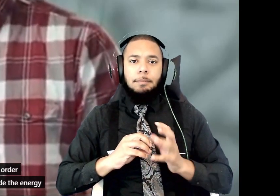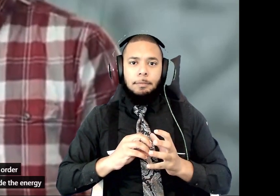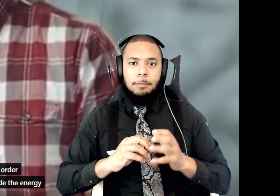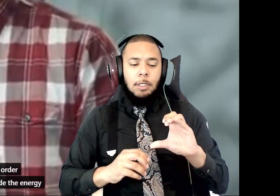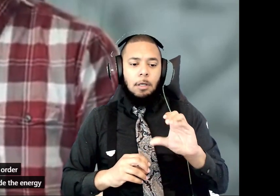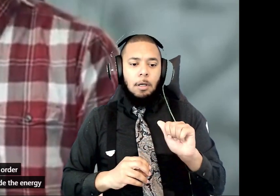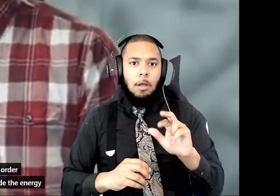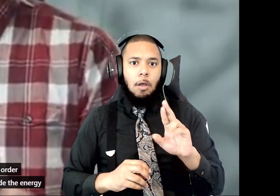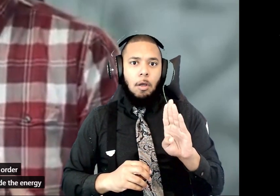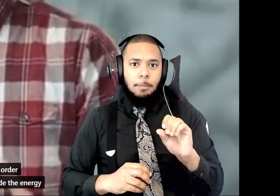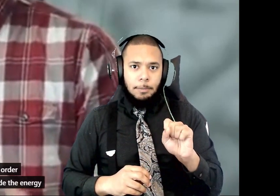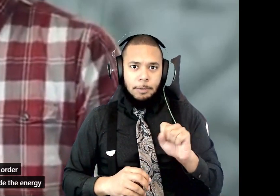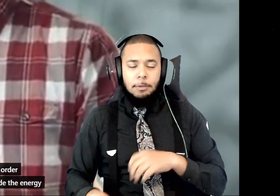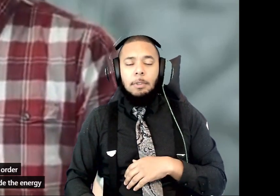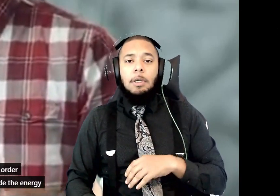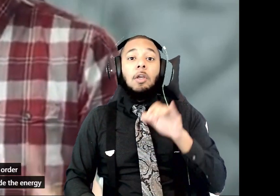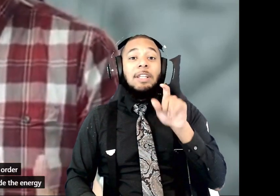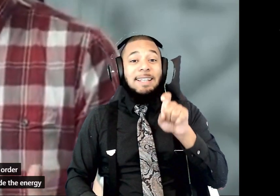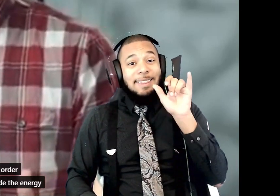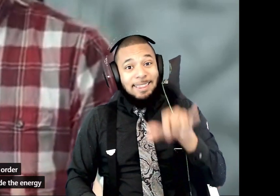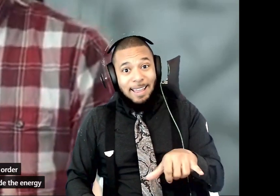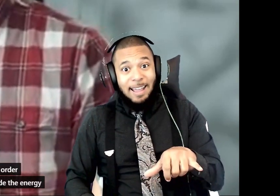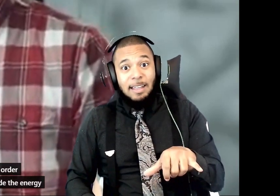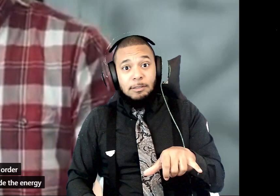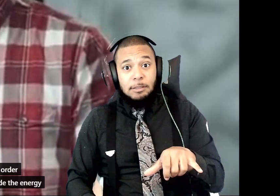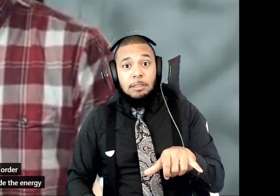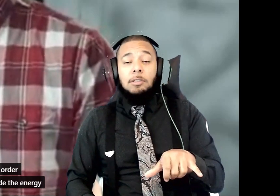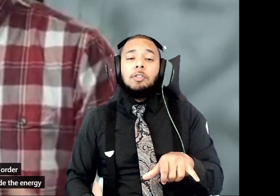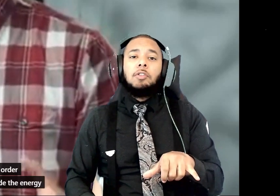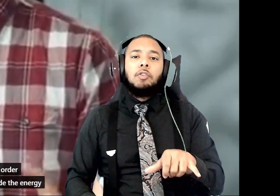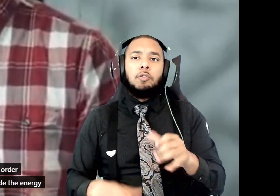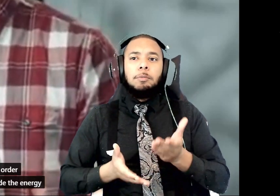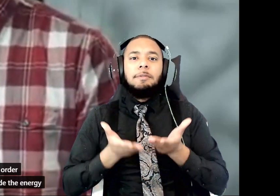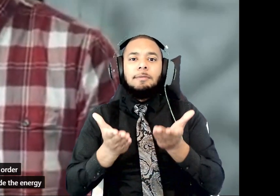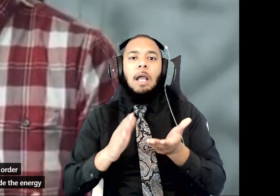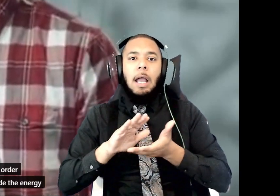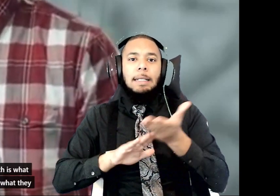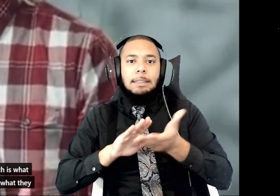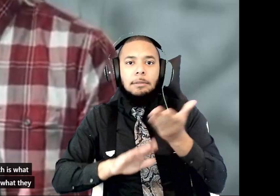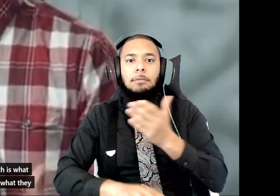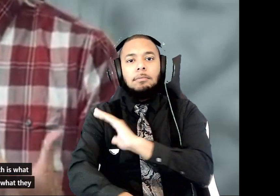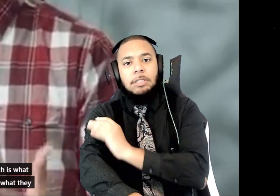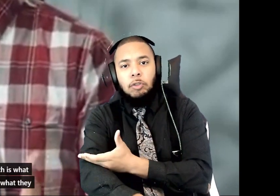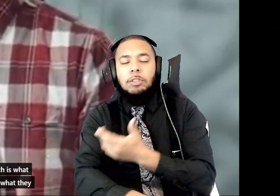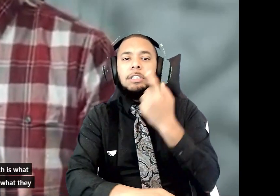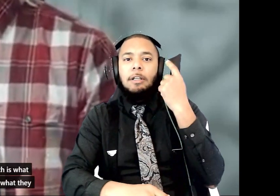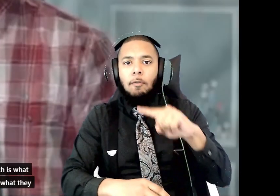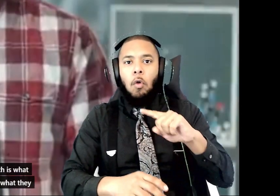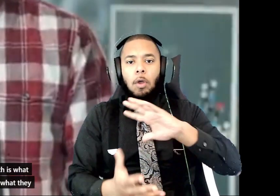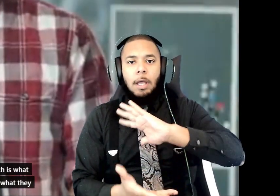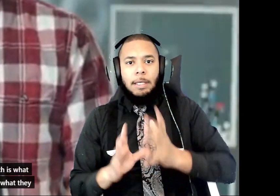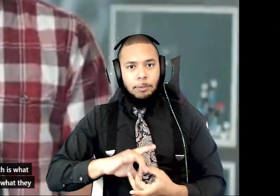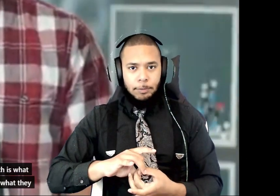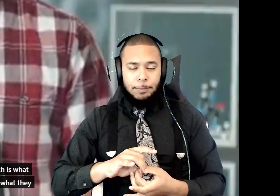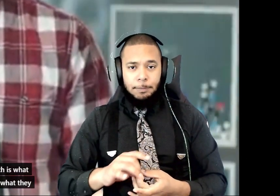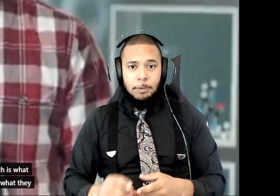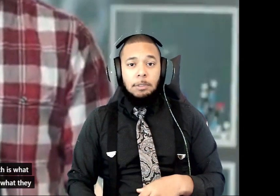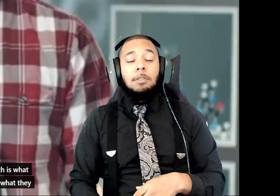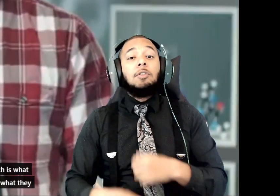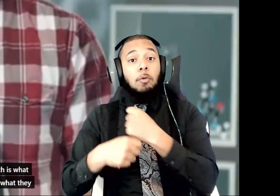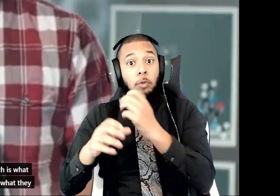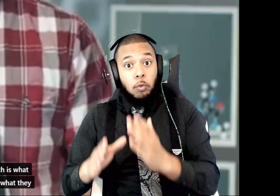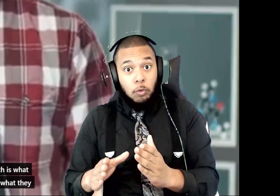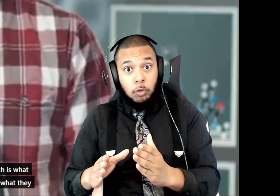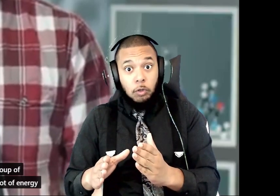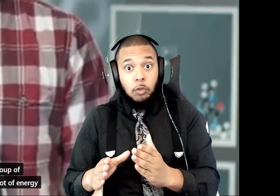in order to fuel environments, to provide the energy within an ecosystem, which is what these producers